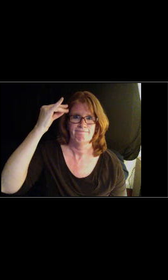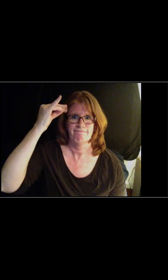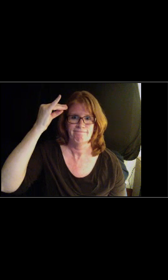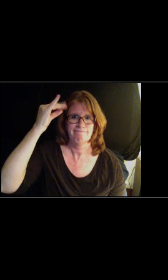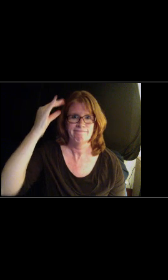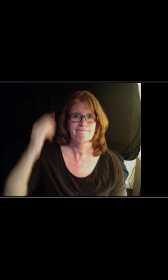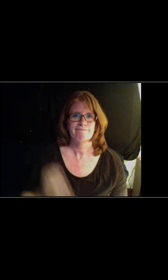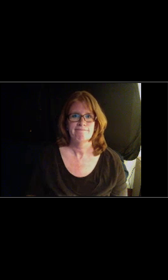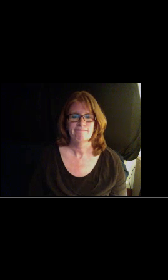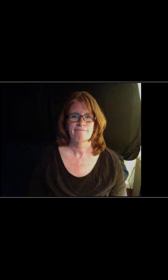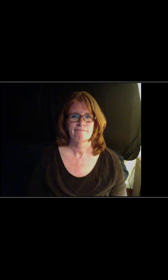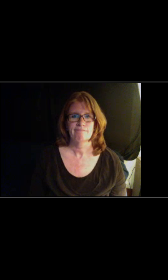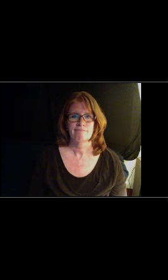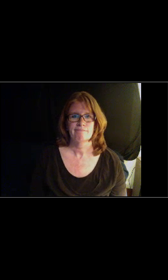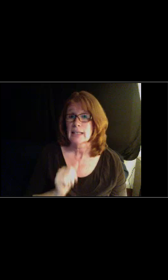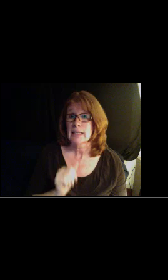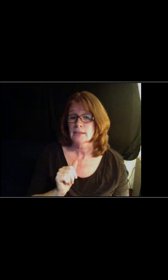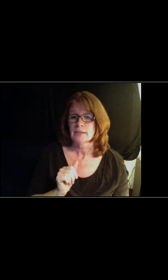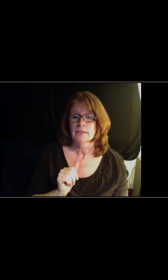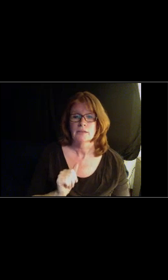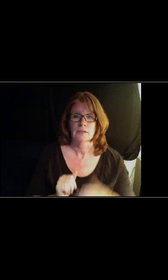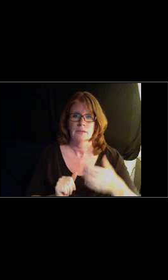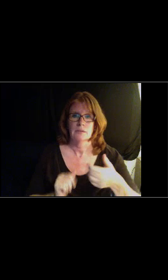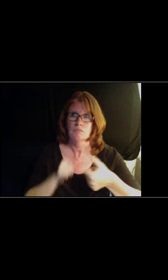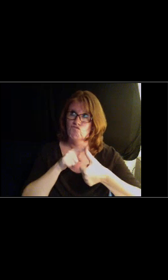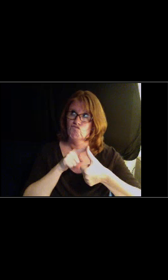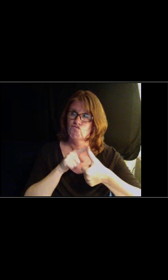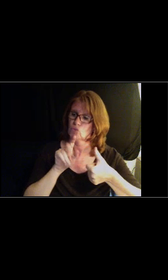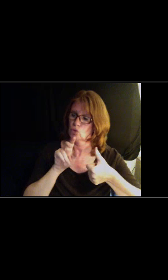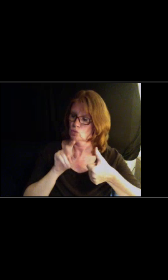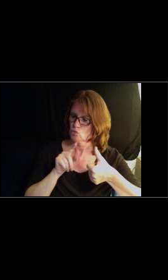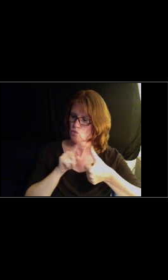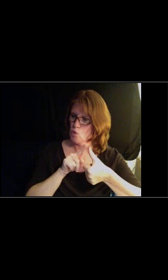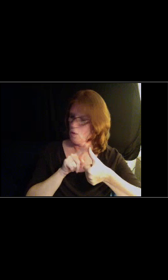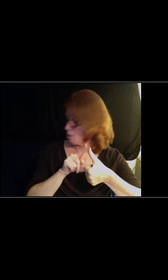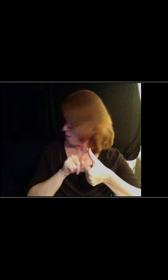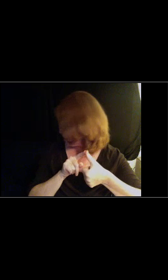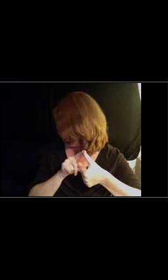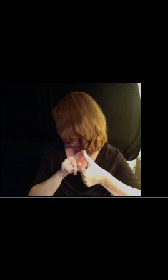So all of these options require thinking.